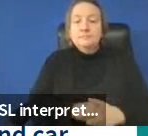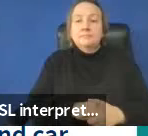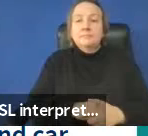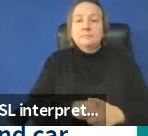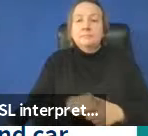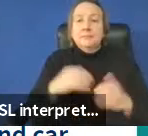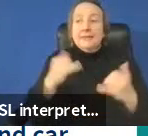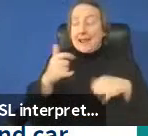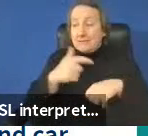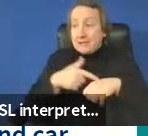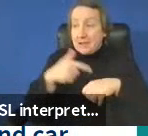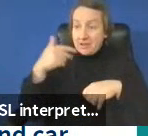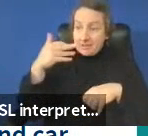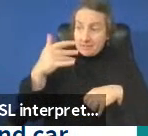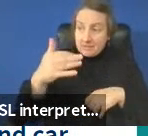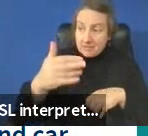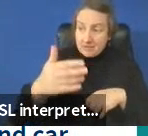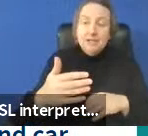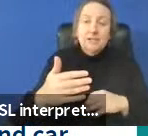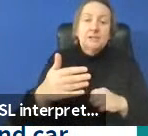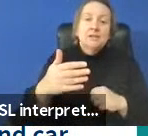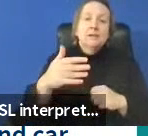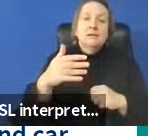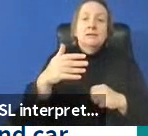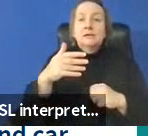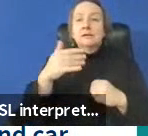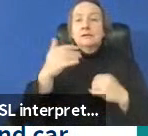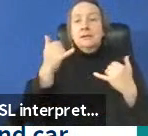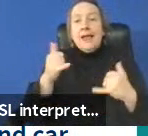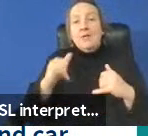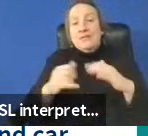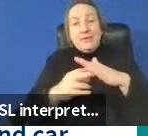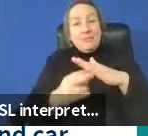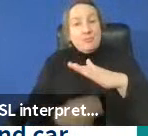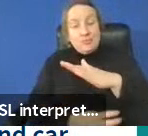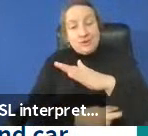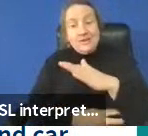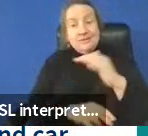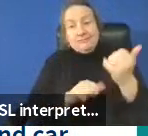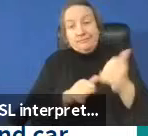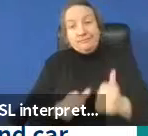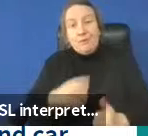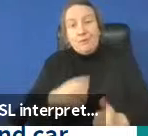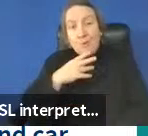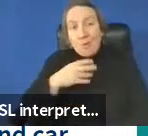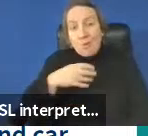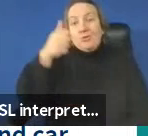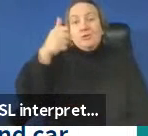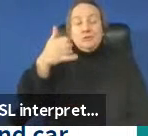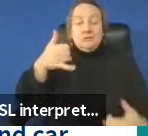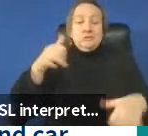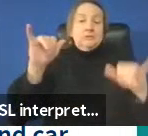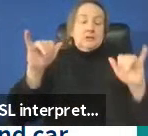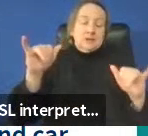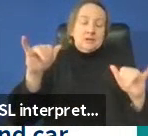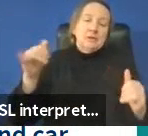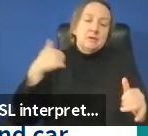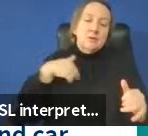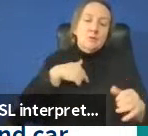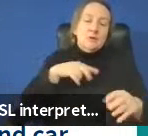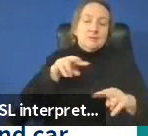has passed and the lifespan of that bridge has decreased that much more, we're looking at the